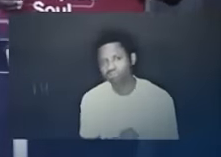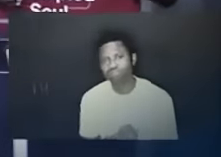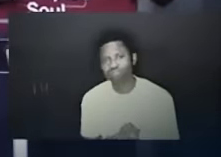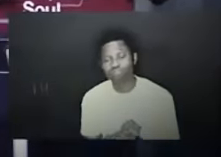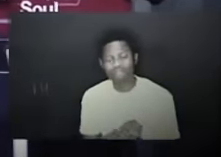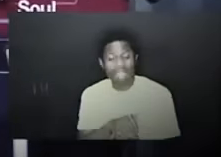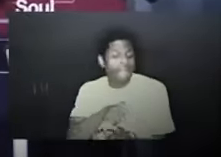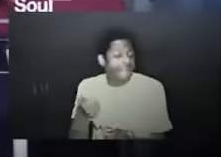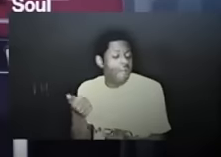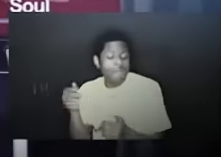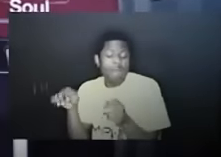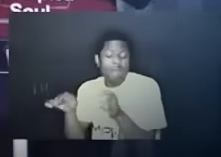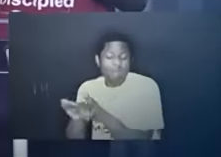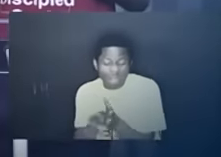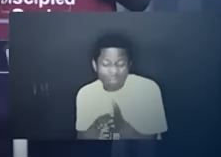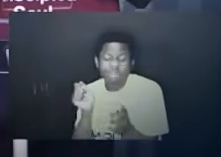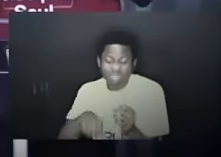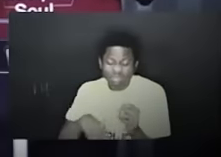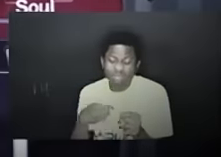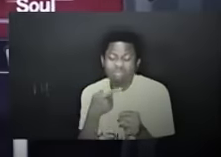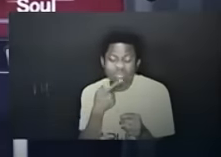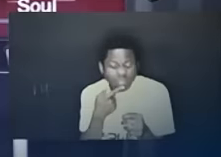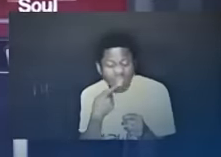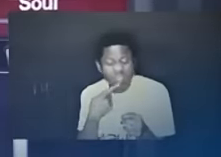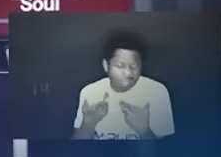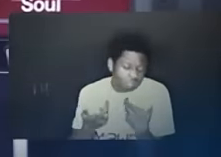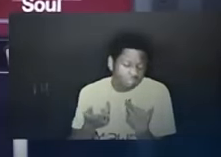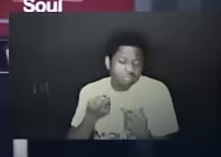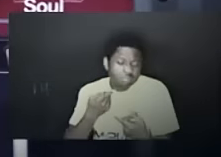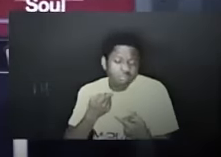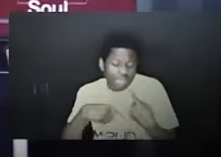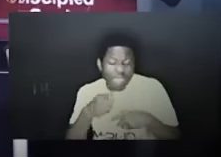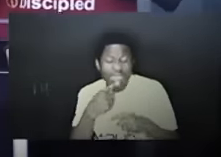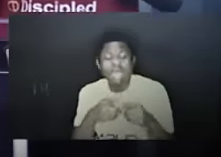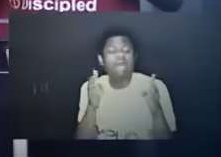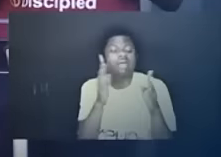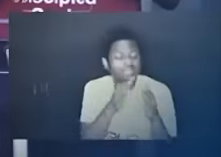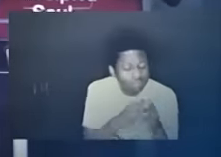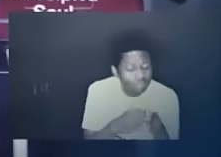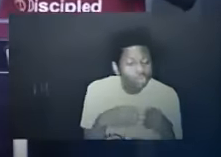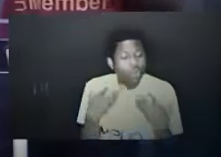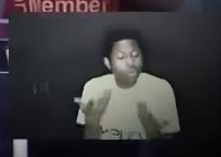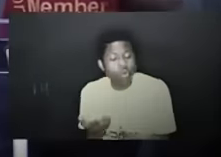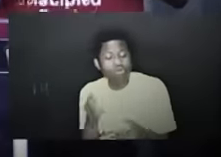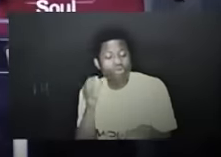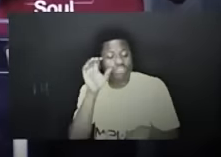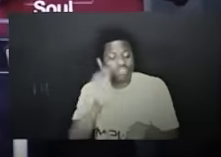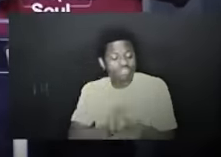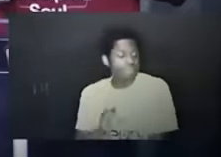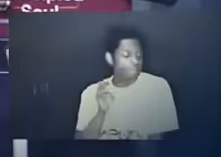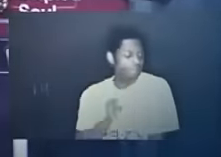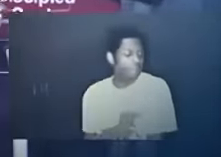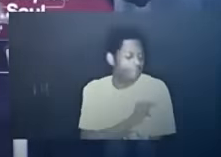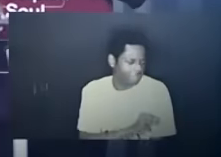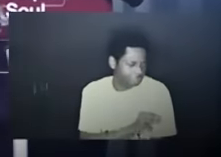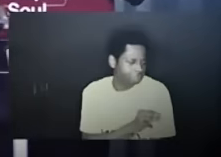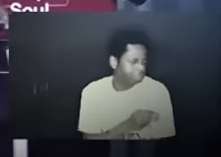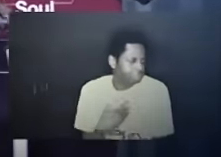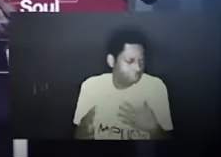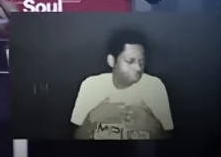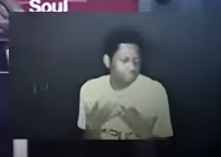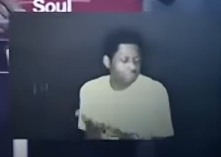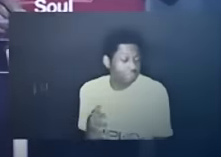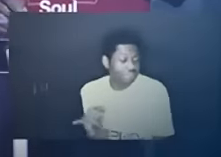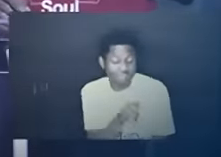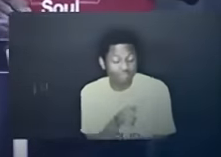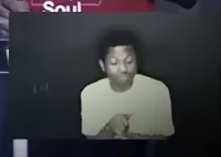or congregation. Okay, can't you know Fabia or Chirim says, Uncle for no young Kofuko and now one of four. Now there were people called out